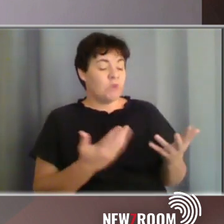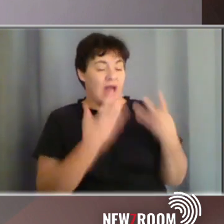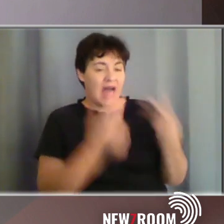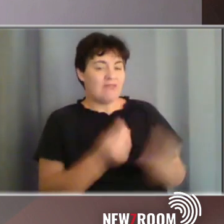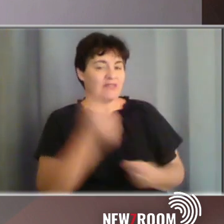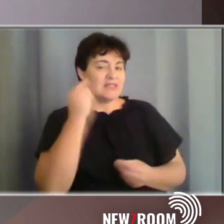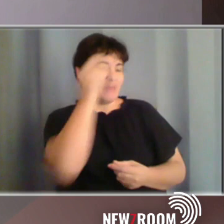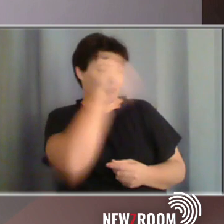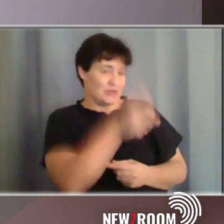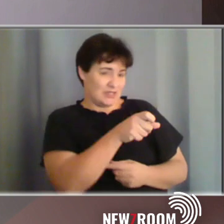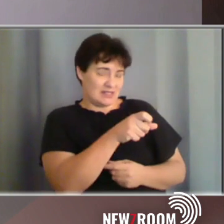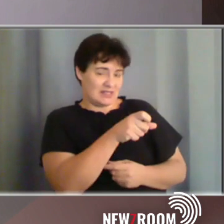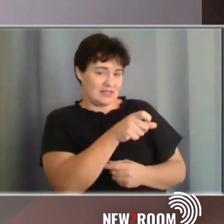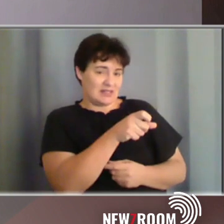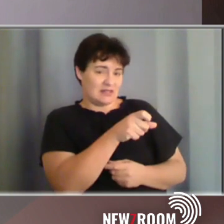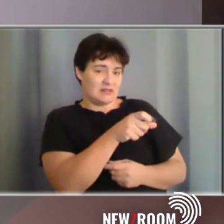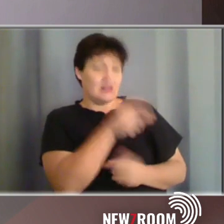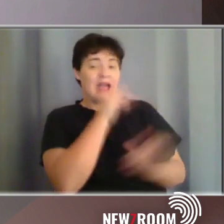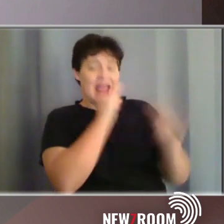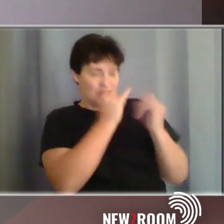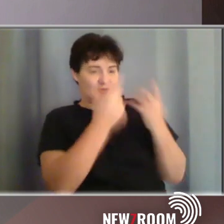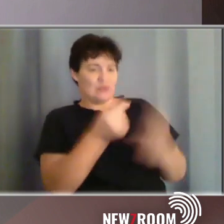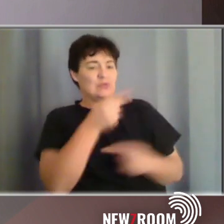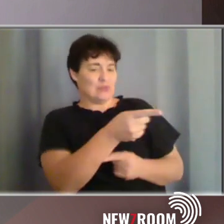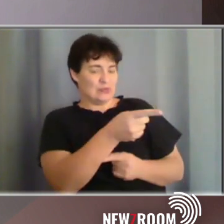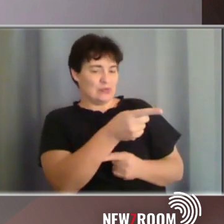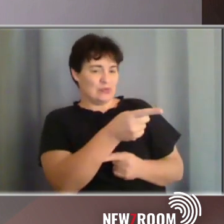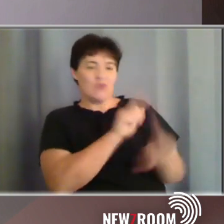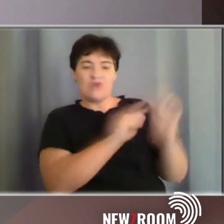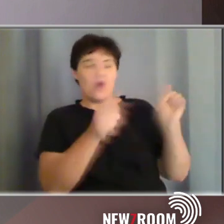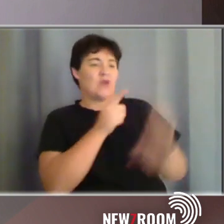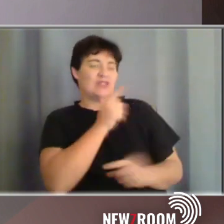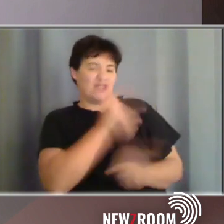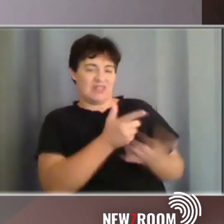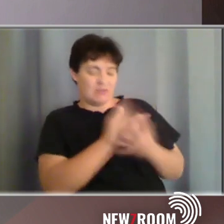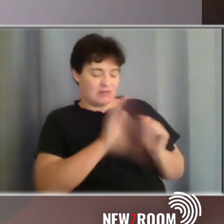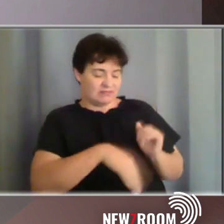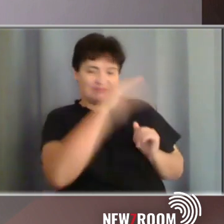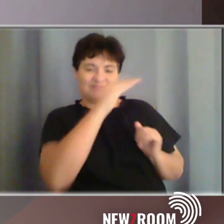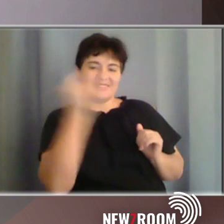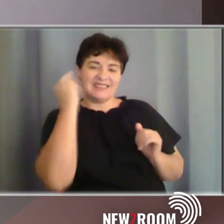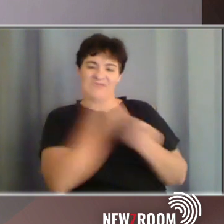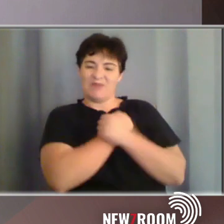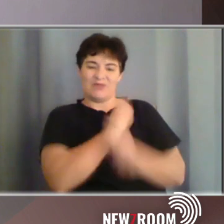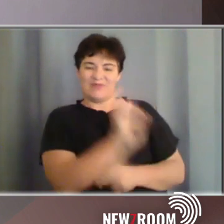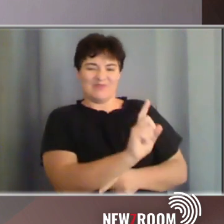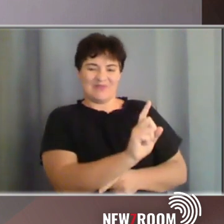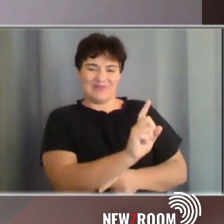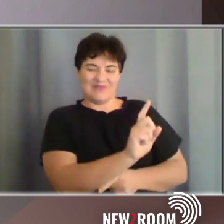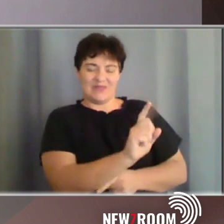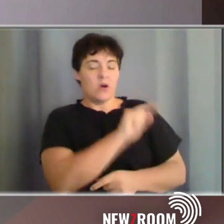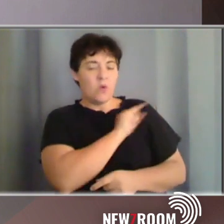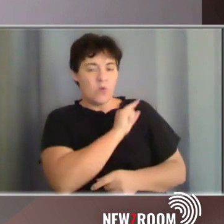for example, doing this interview rather than a person who was raised by a deaf parent, because it would be